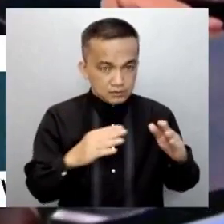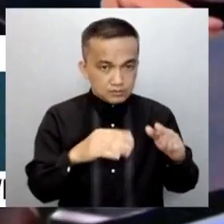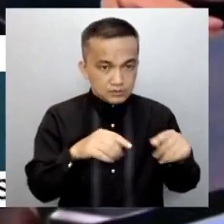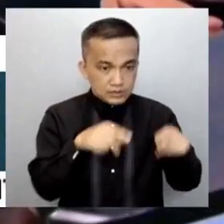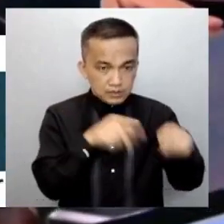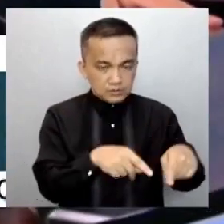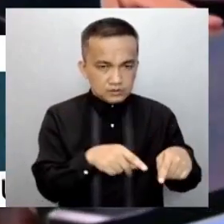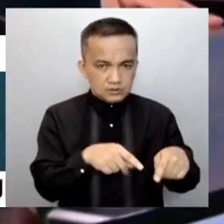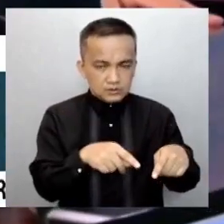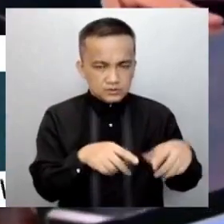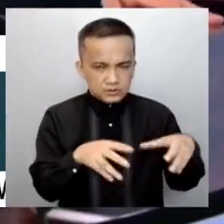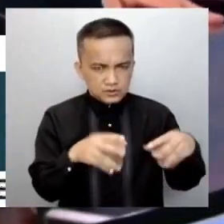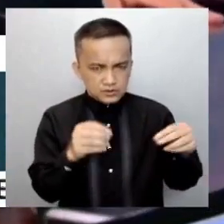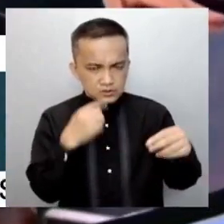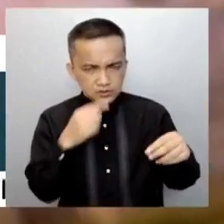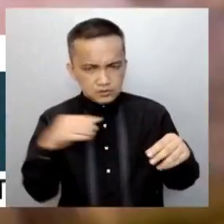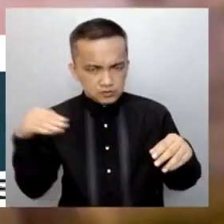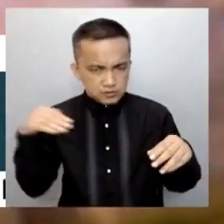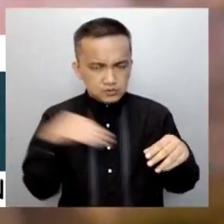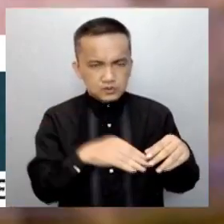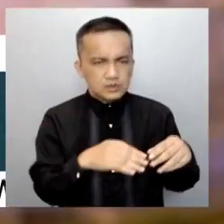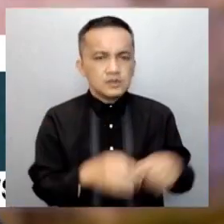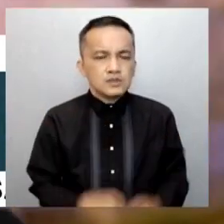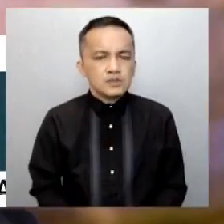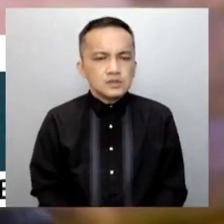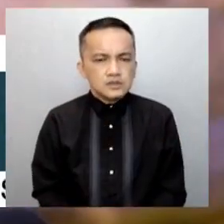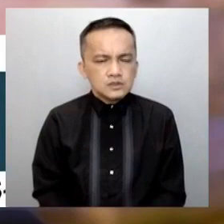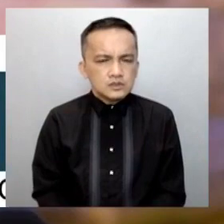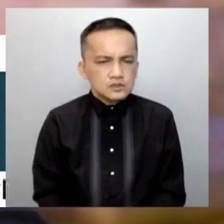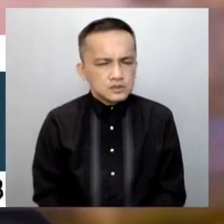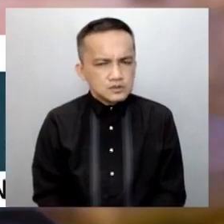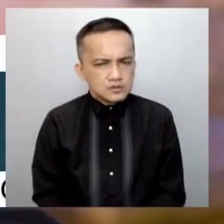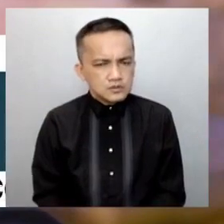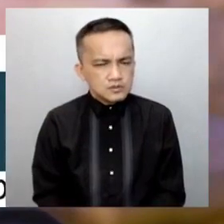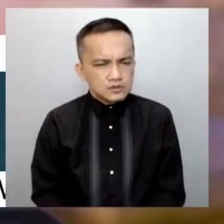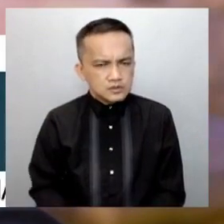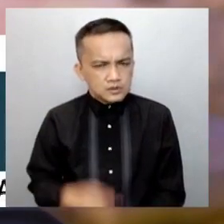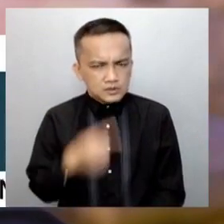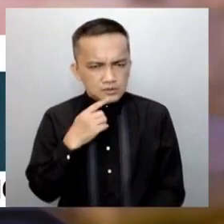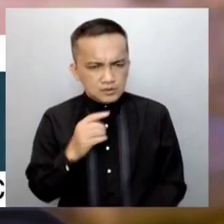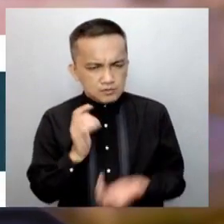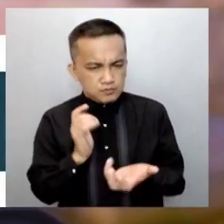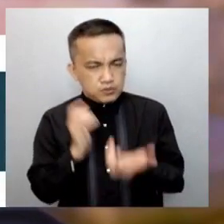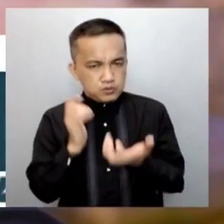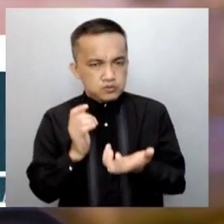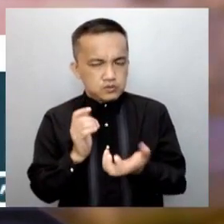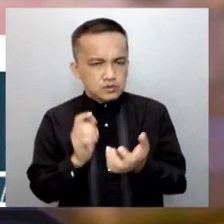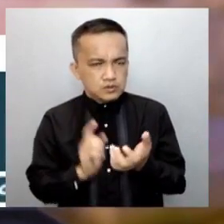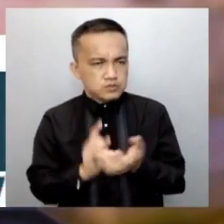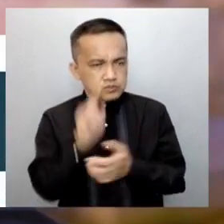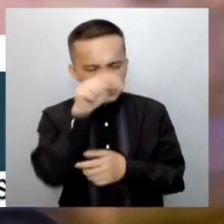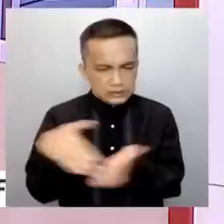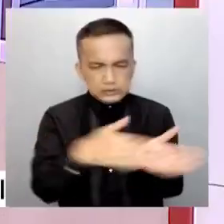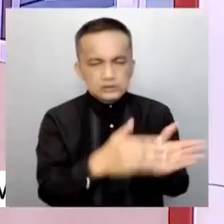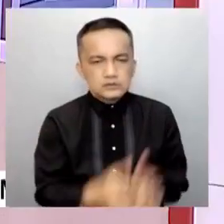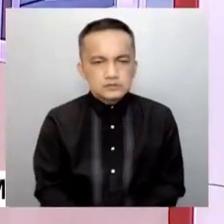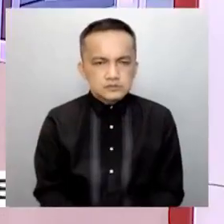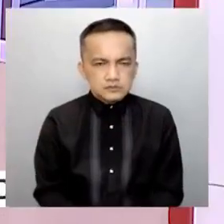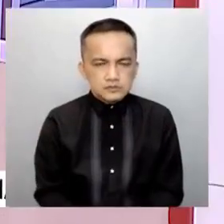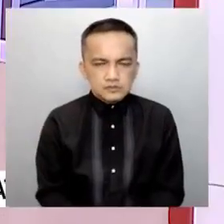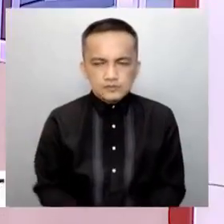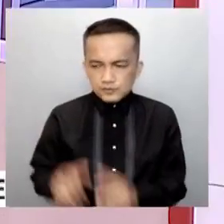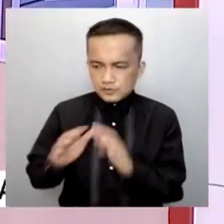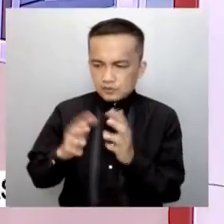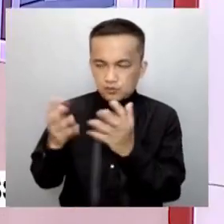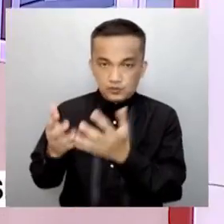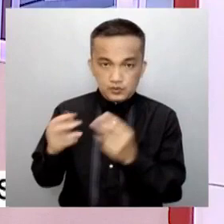on, far from stopping, on the contrary, they unleashed a salvo of mortar fire that was completely crazy. Now at least two